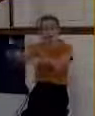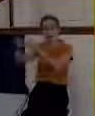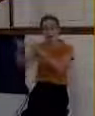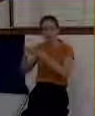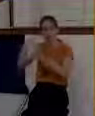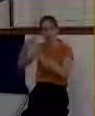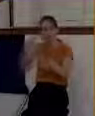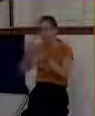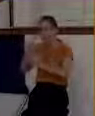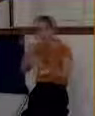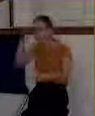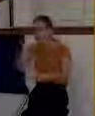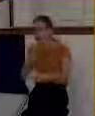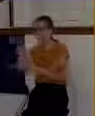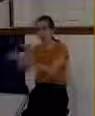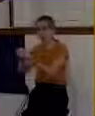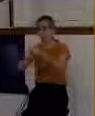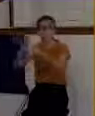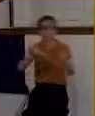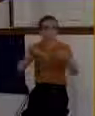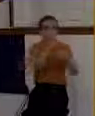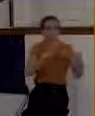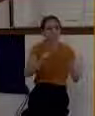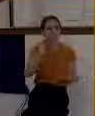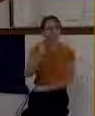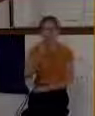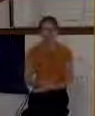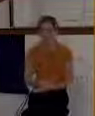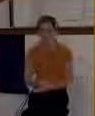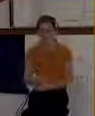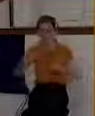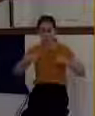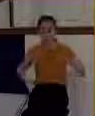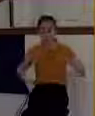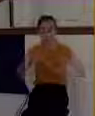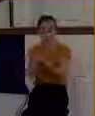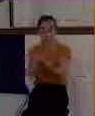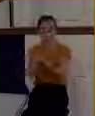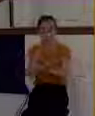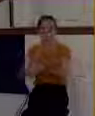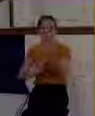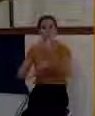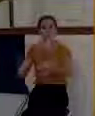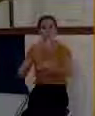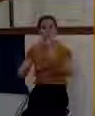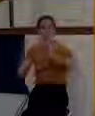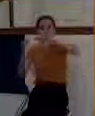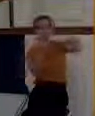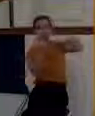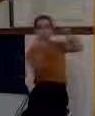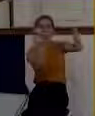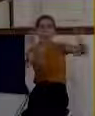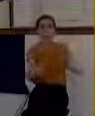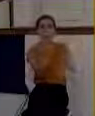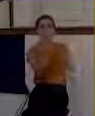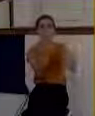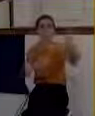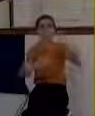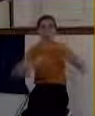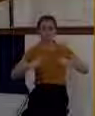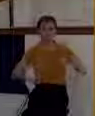prophesied. The high place will be torn down. Human bones would be burned on the altar. And so the old